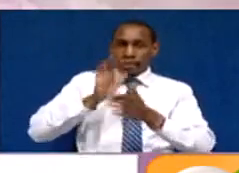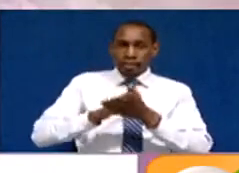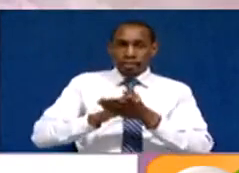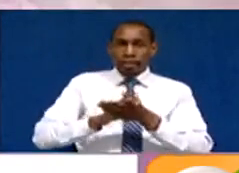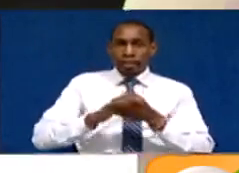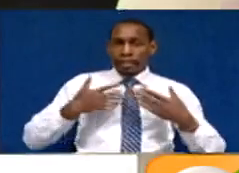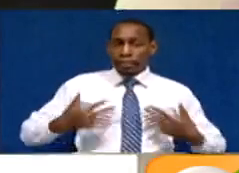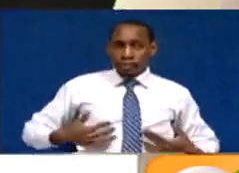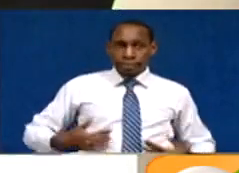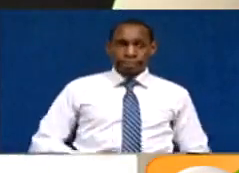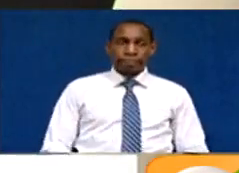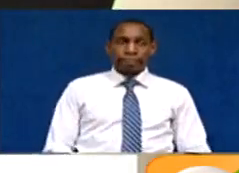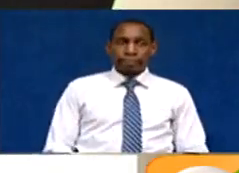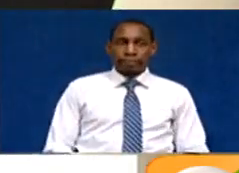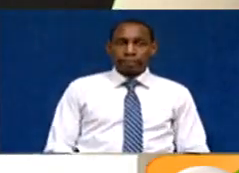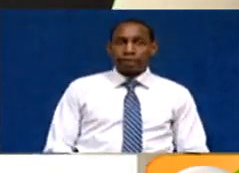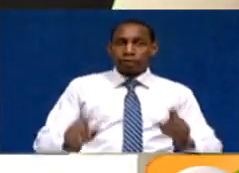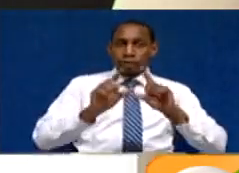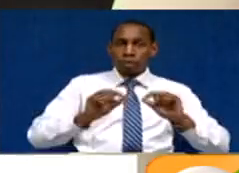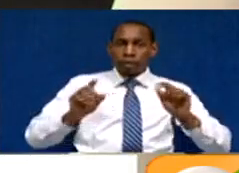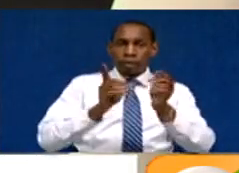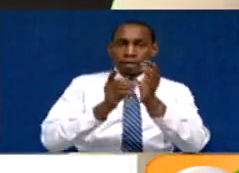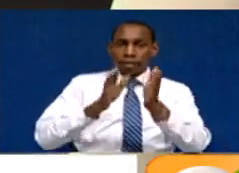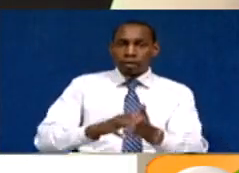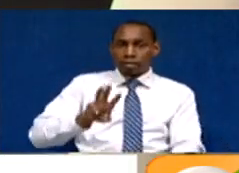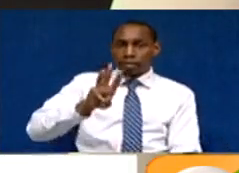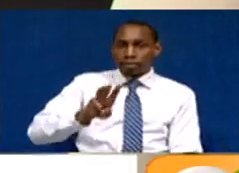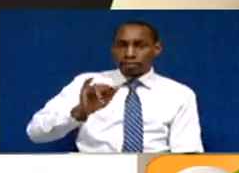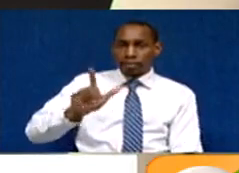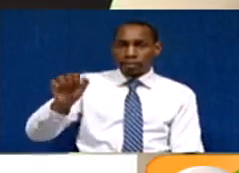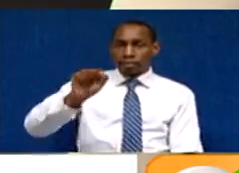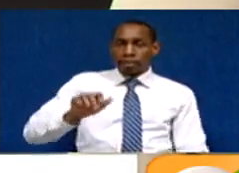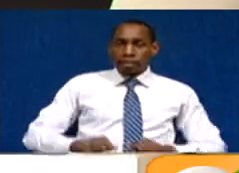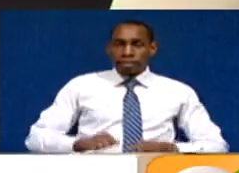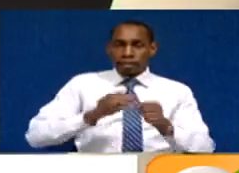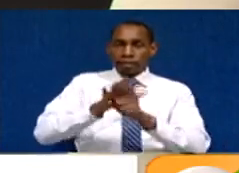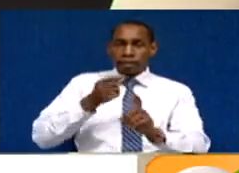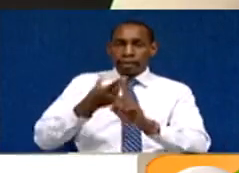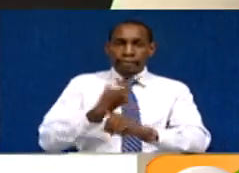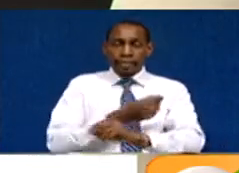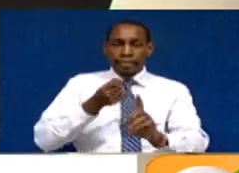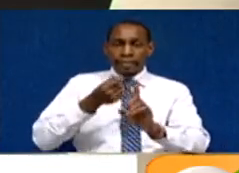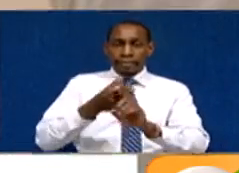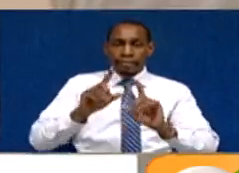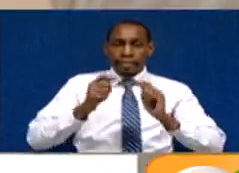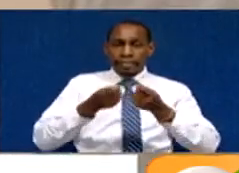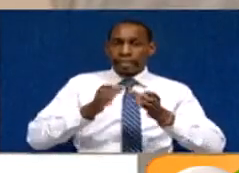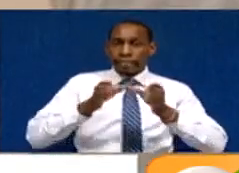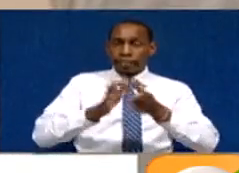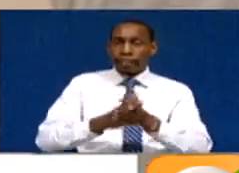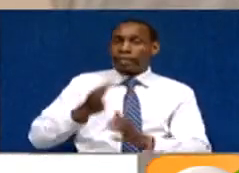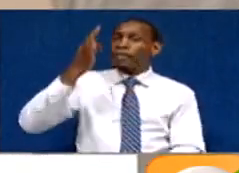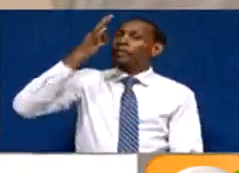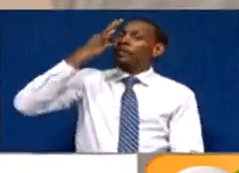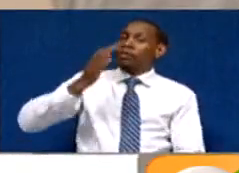already inside to attack. According to Dr. Wele Sahwale, the chair of the COVID-19 Vaccine and Vaccination Task Force, the